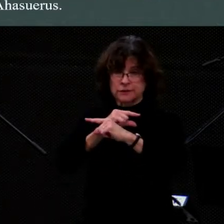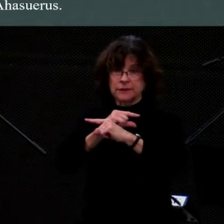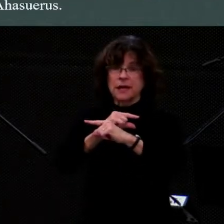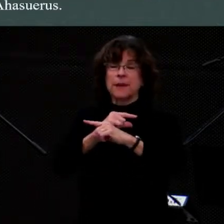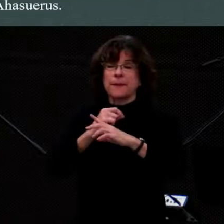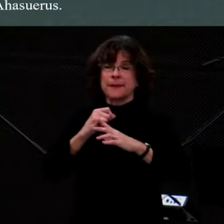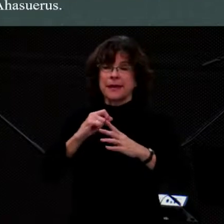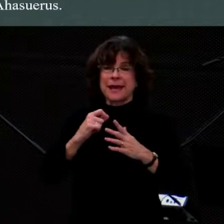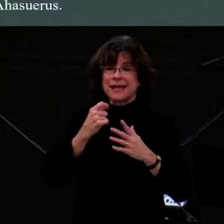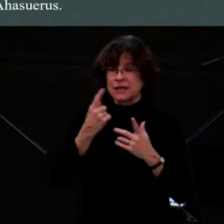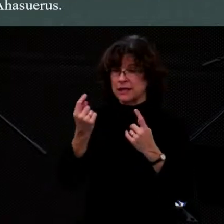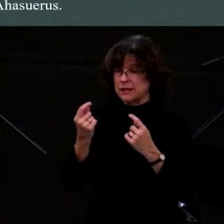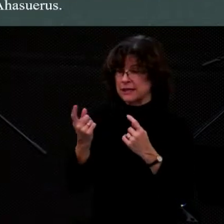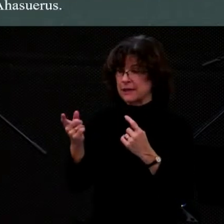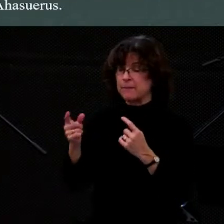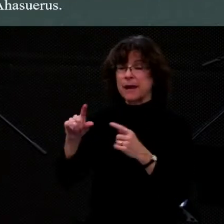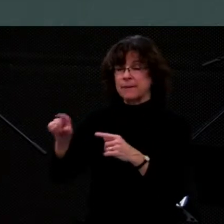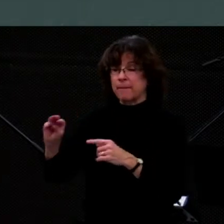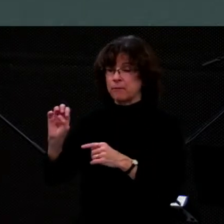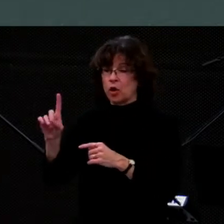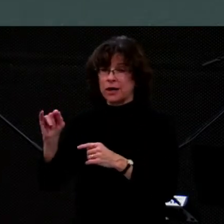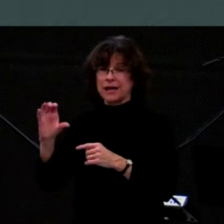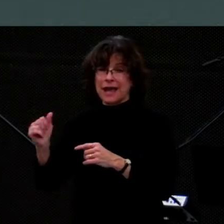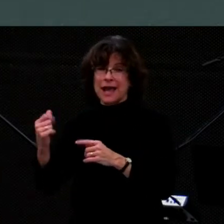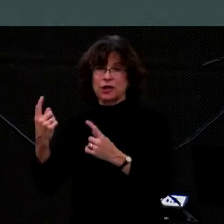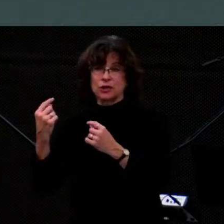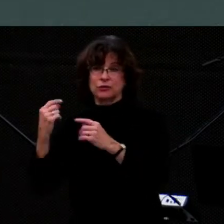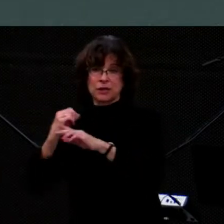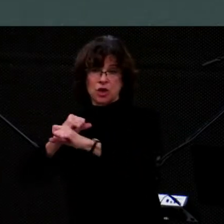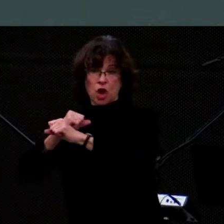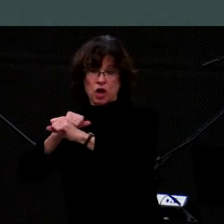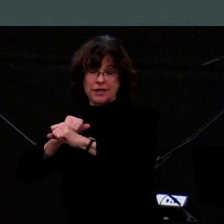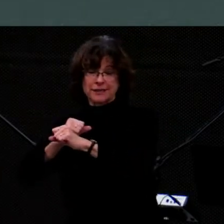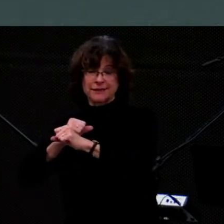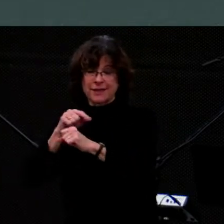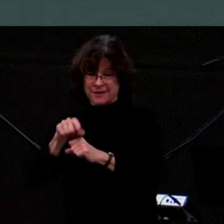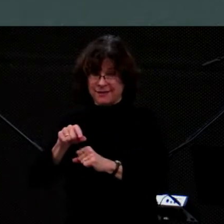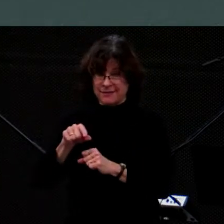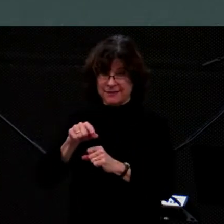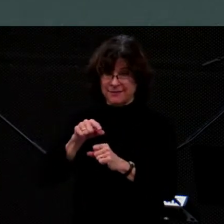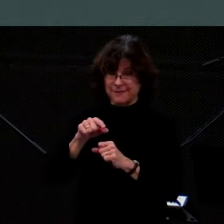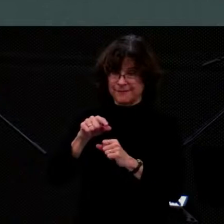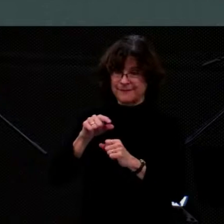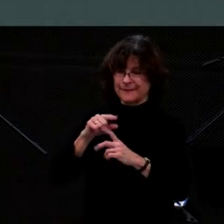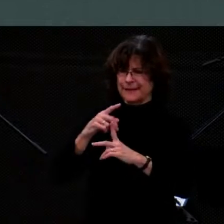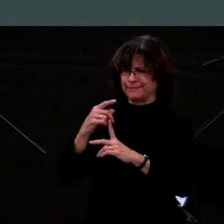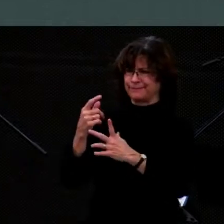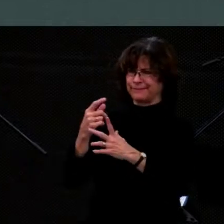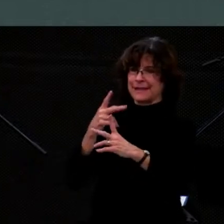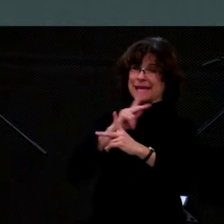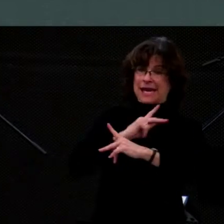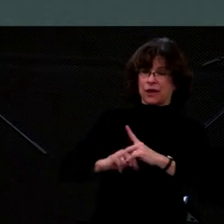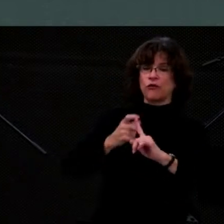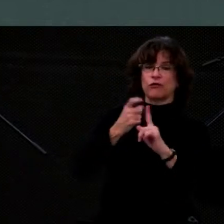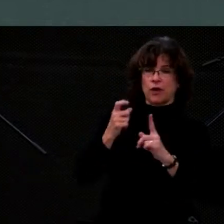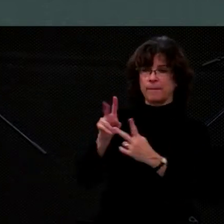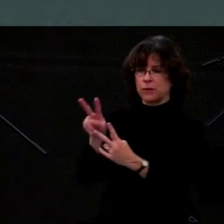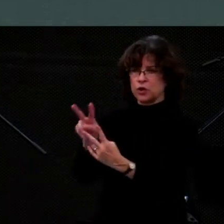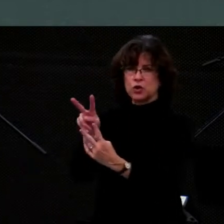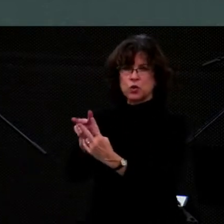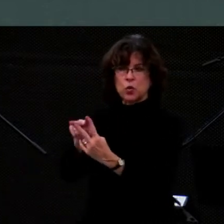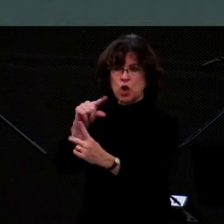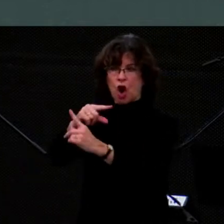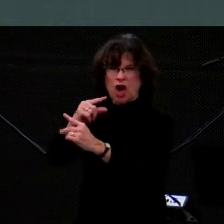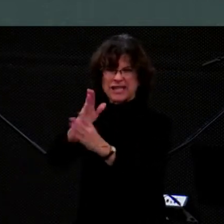sought to lay hands on King Ahasuerus. And the king said, "What honor or distinction has been bestowed on Mordecai for this?"